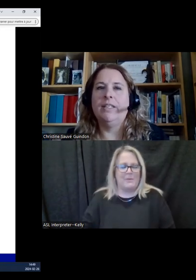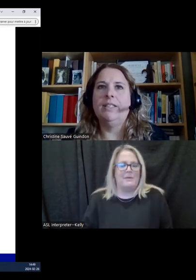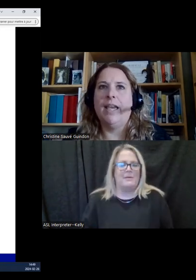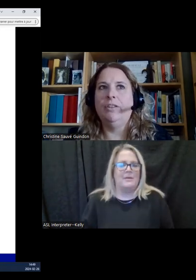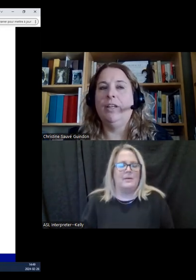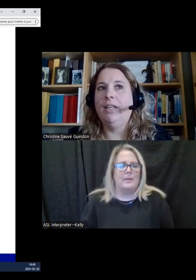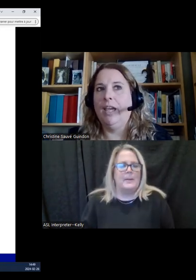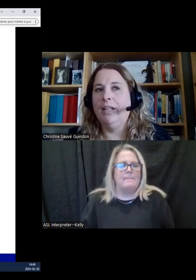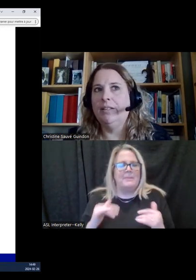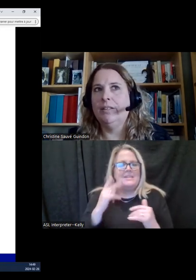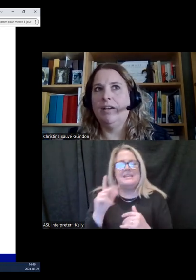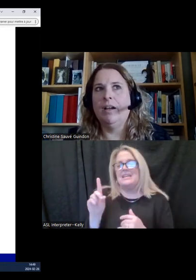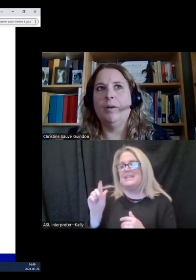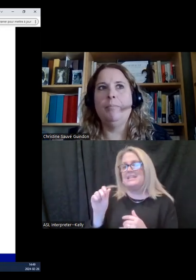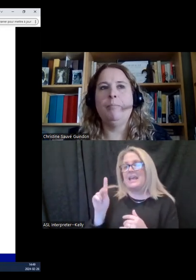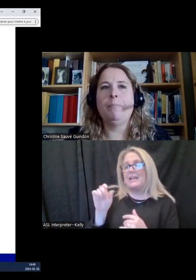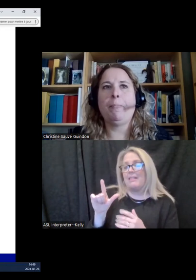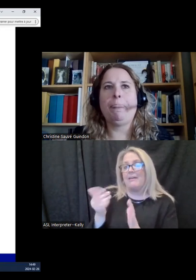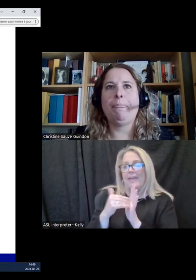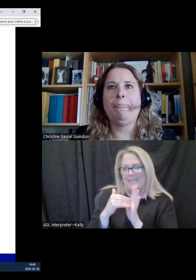Let's see Daniel again.